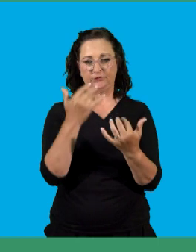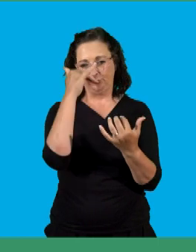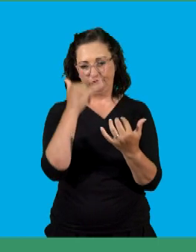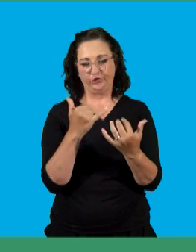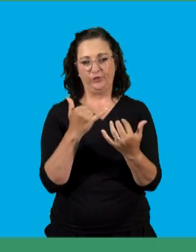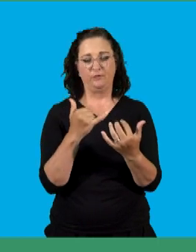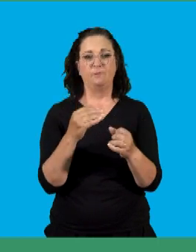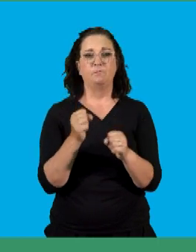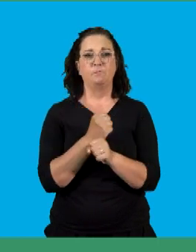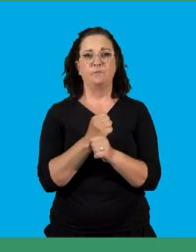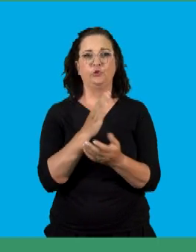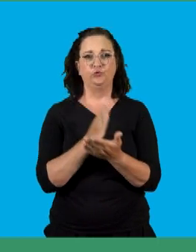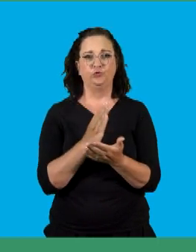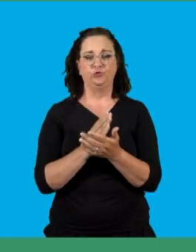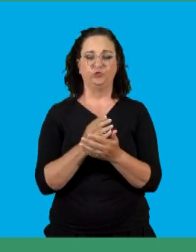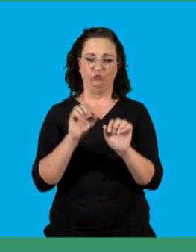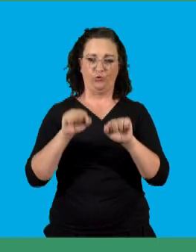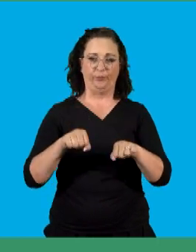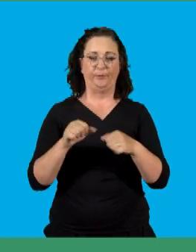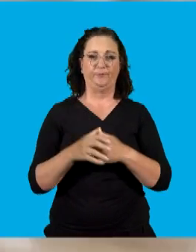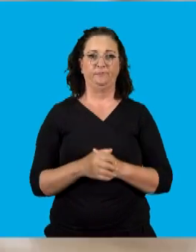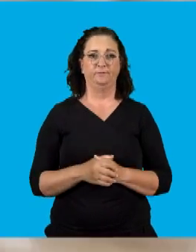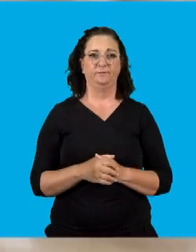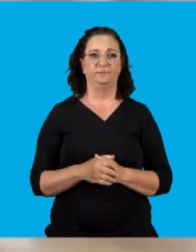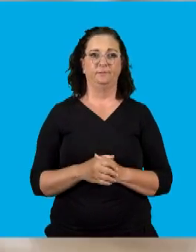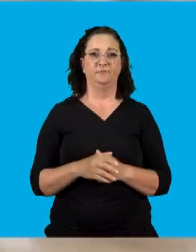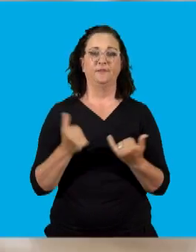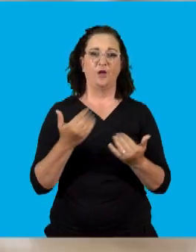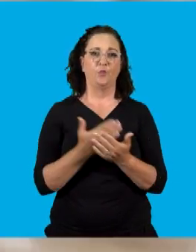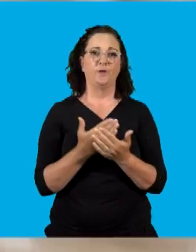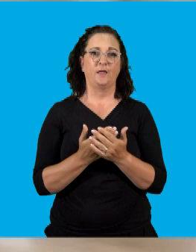are checked to confirm that they are correct.